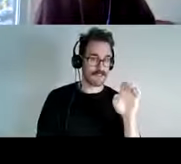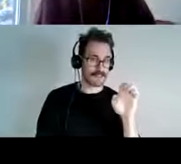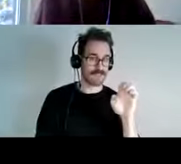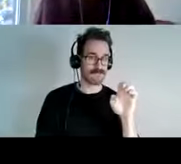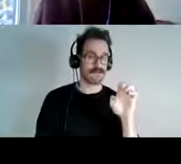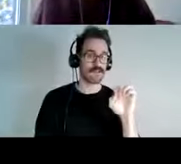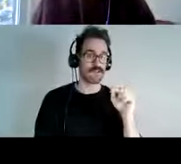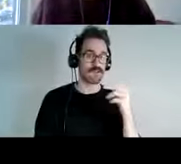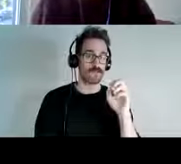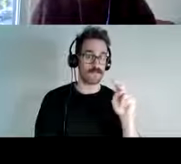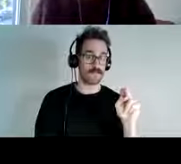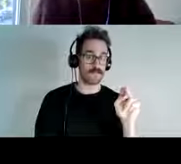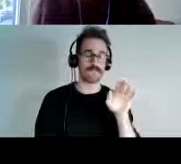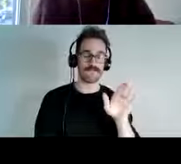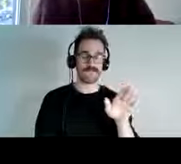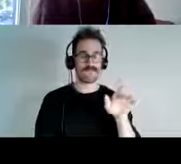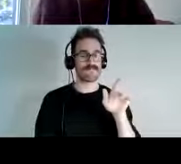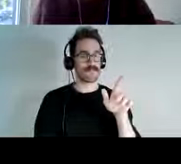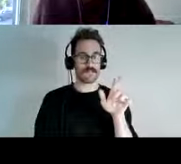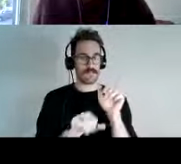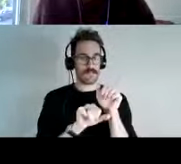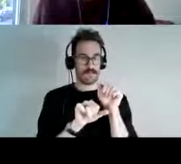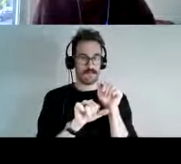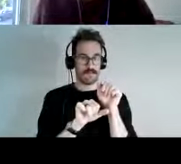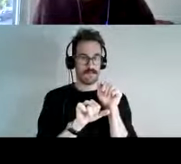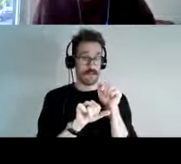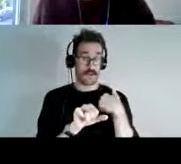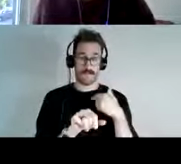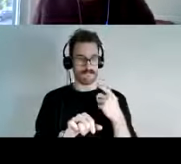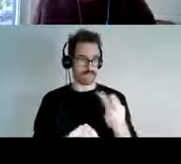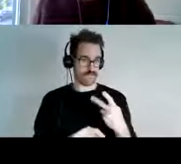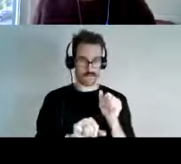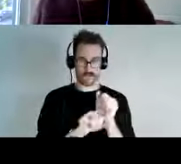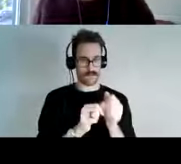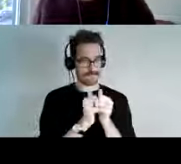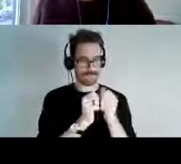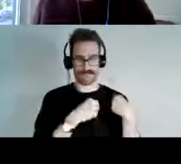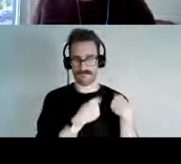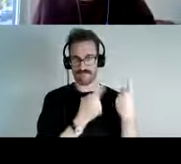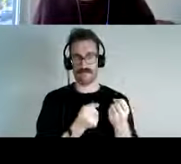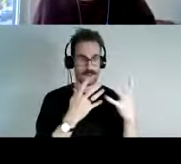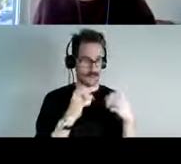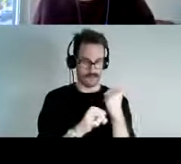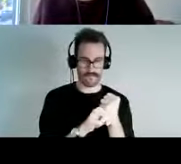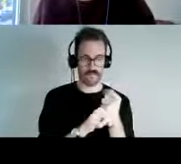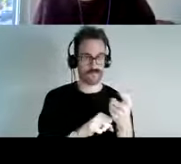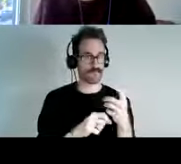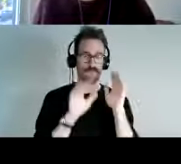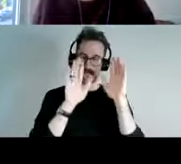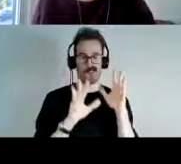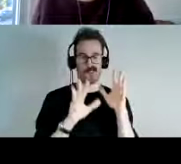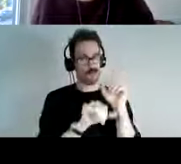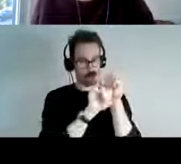she is worked with Benedict for a number of years and a great colleague, and has moved that organization